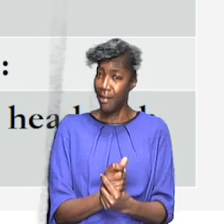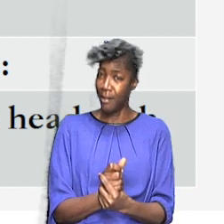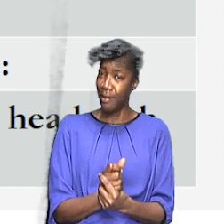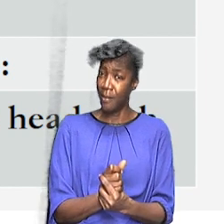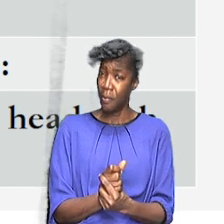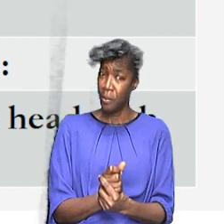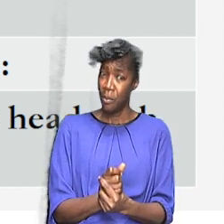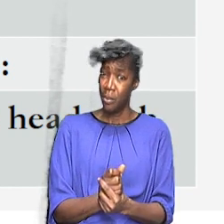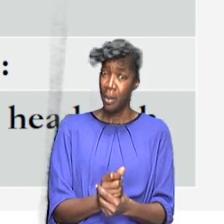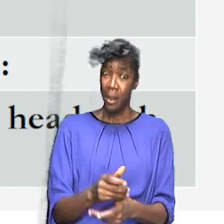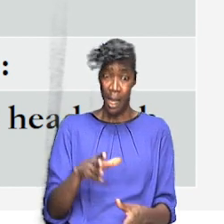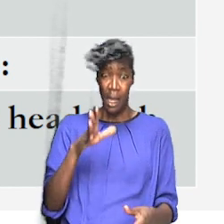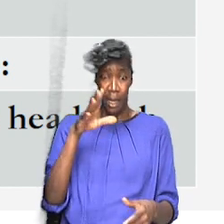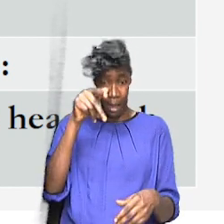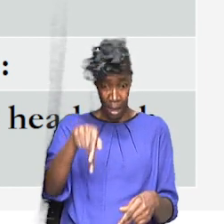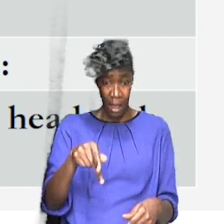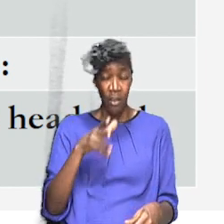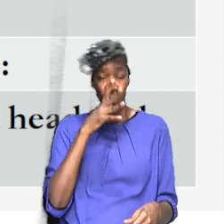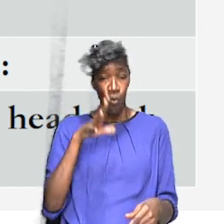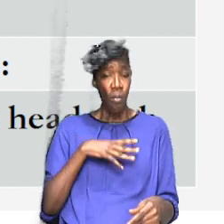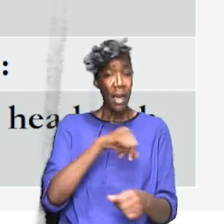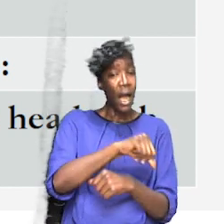woman anoint my feet with ointment.